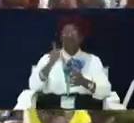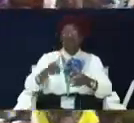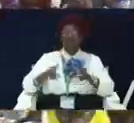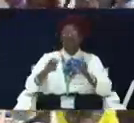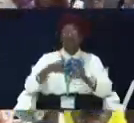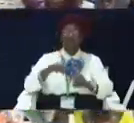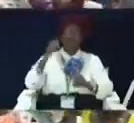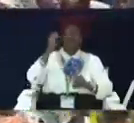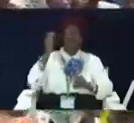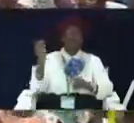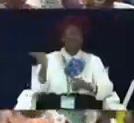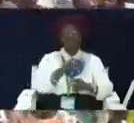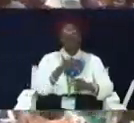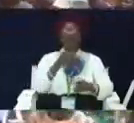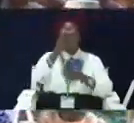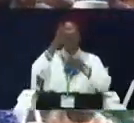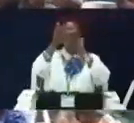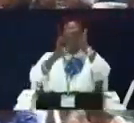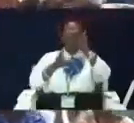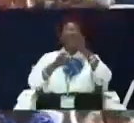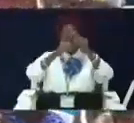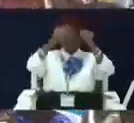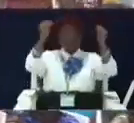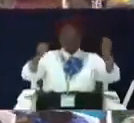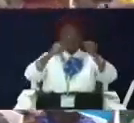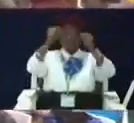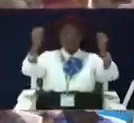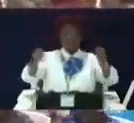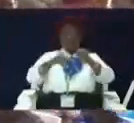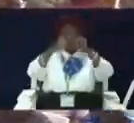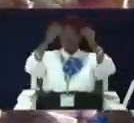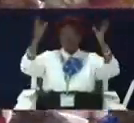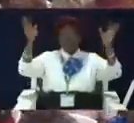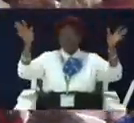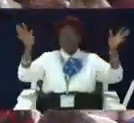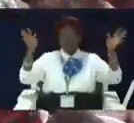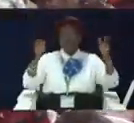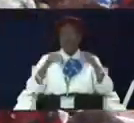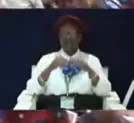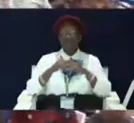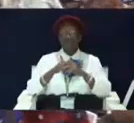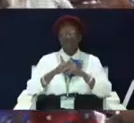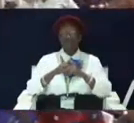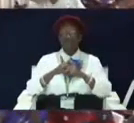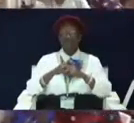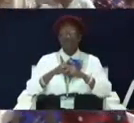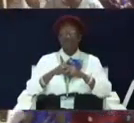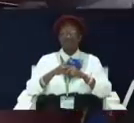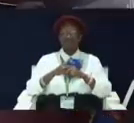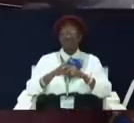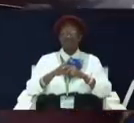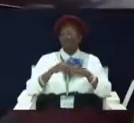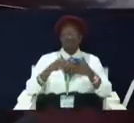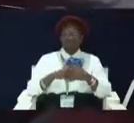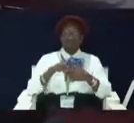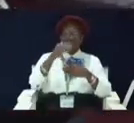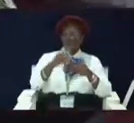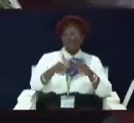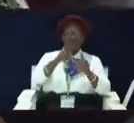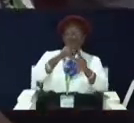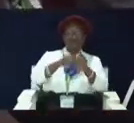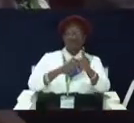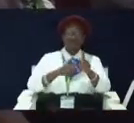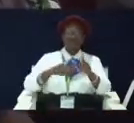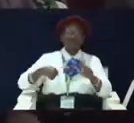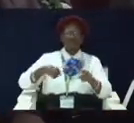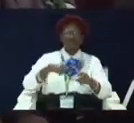Ó bá jẹ́ ìwọlẹ́ni náà, kí hallelujah. Next month, we'll be